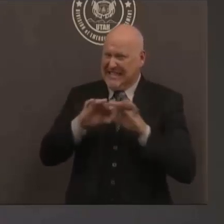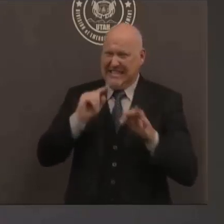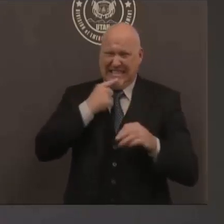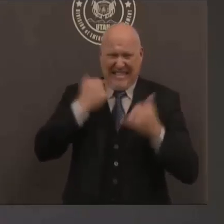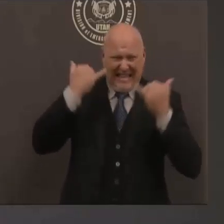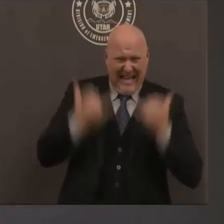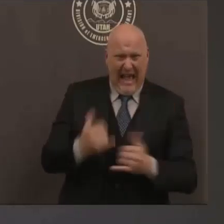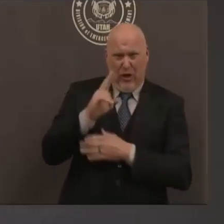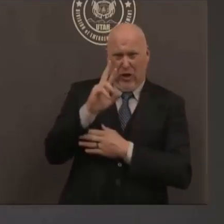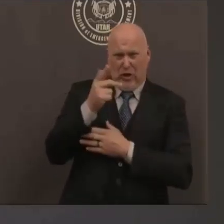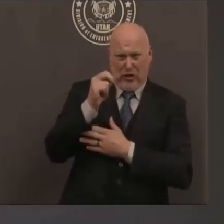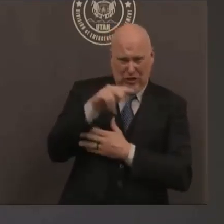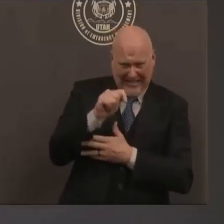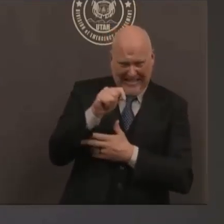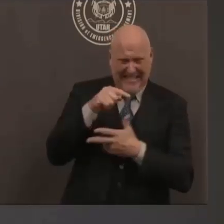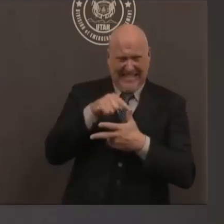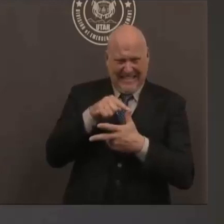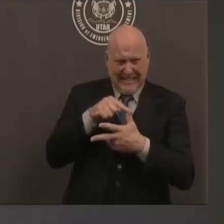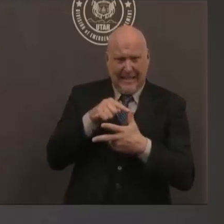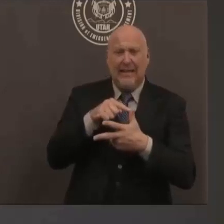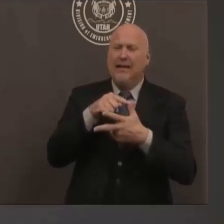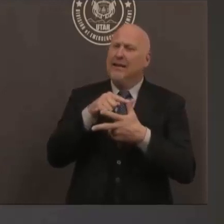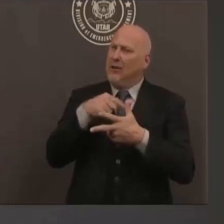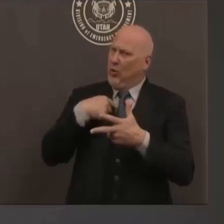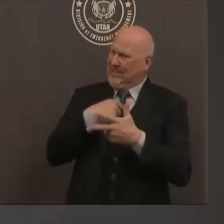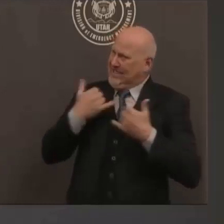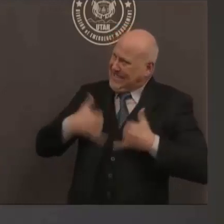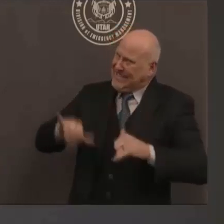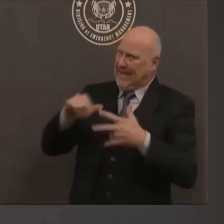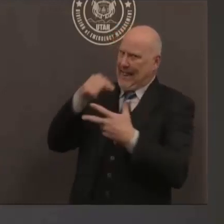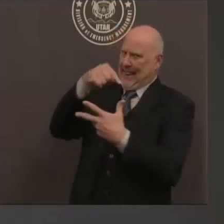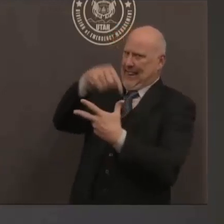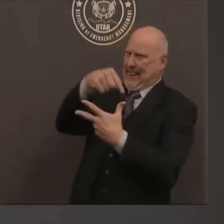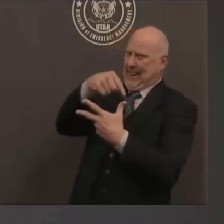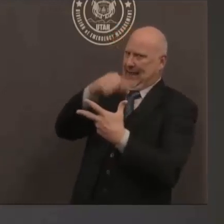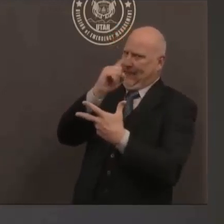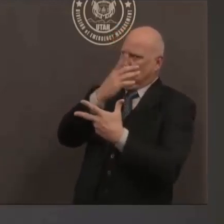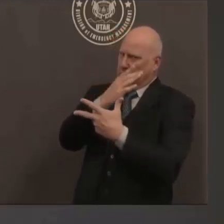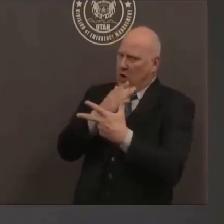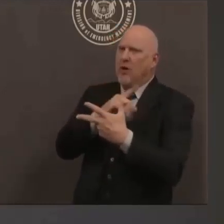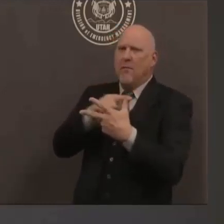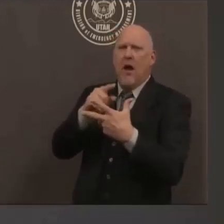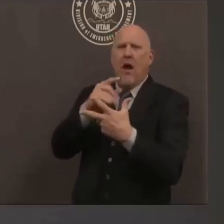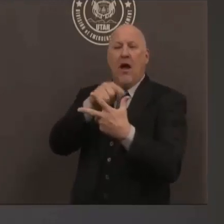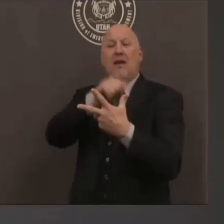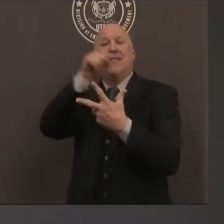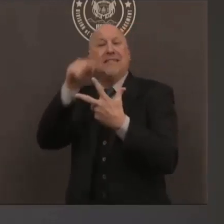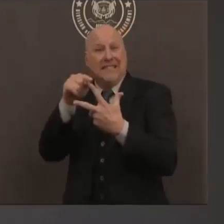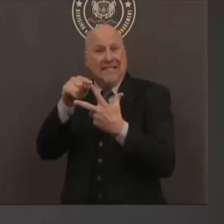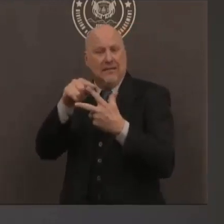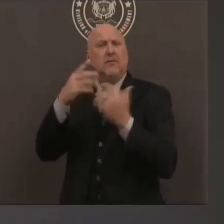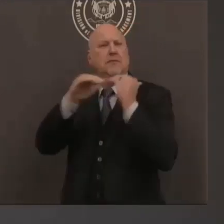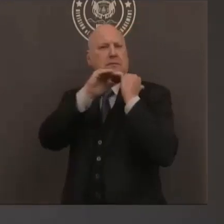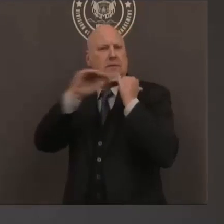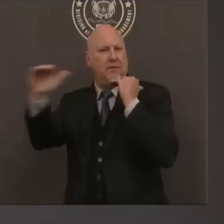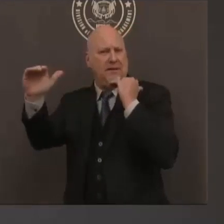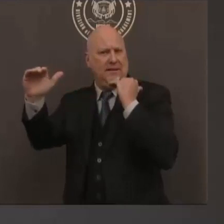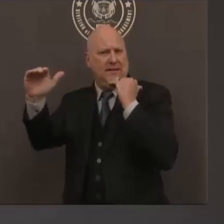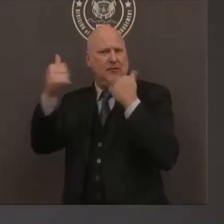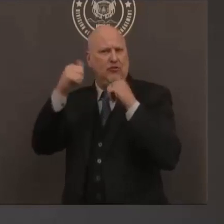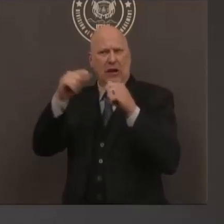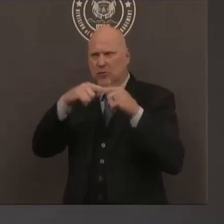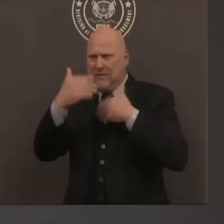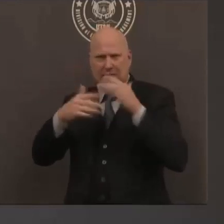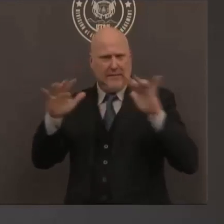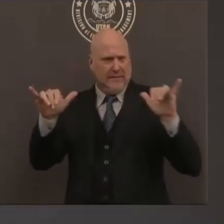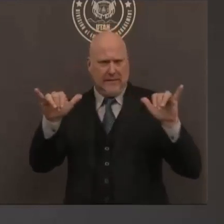stabilization, and then to recovery. But we have four color codes to help us navigate that array of opportunities